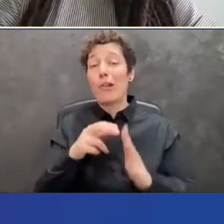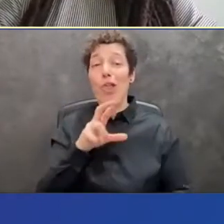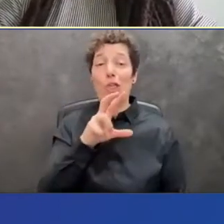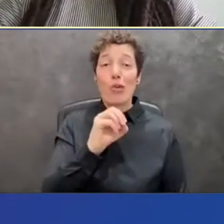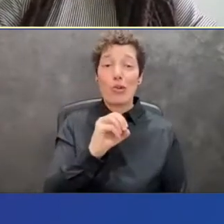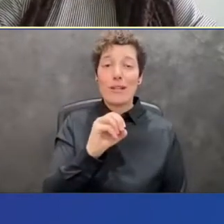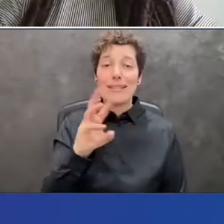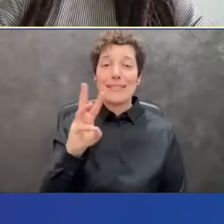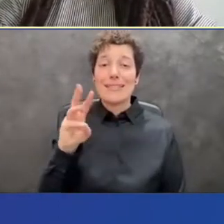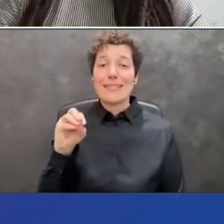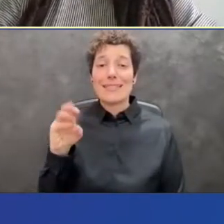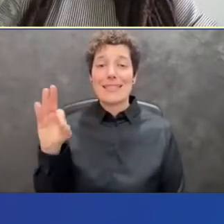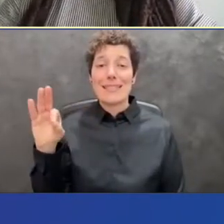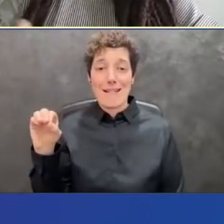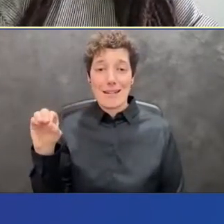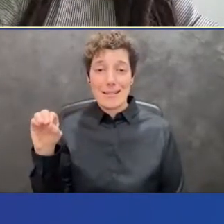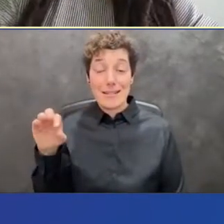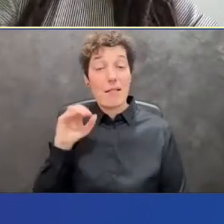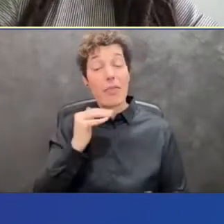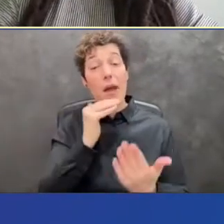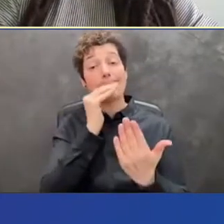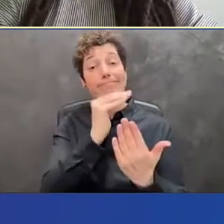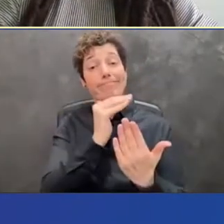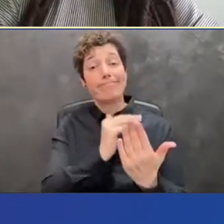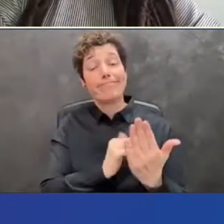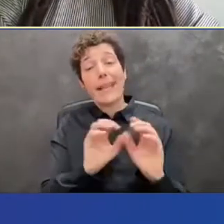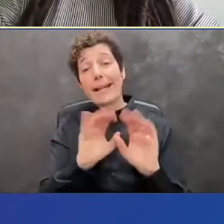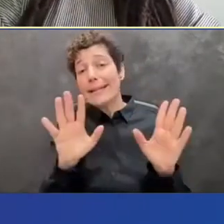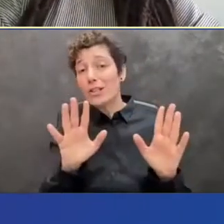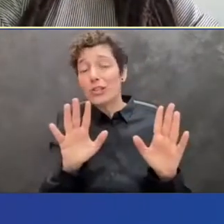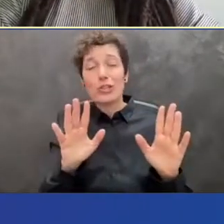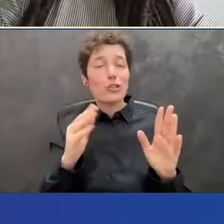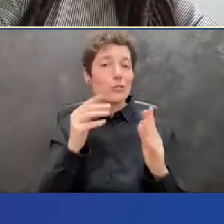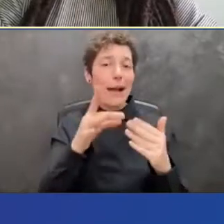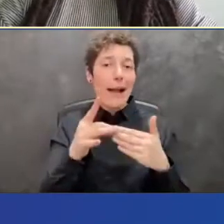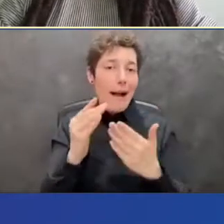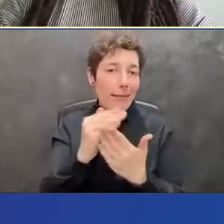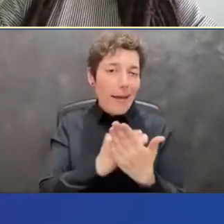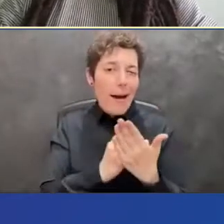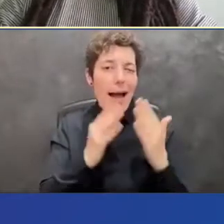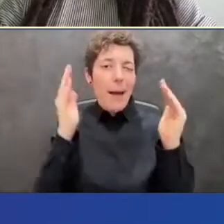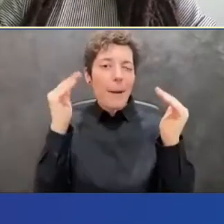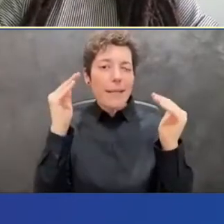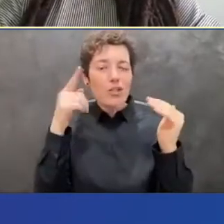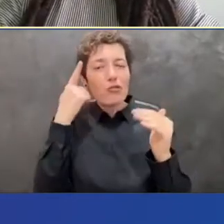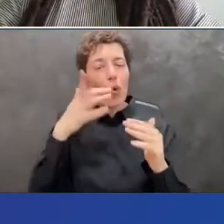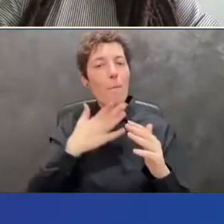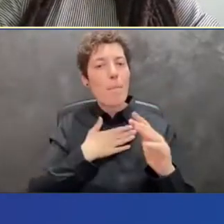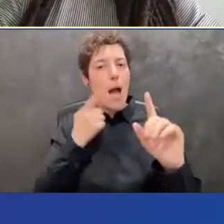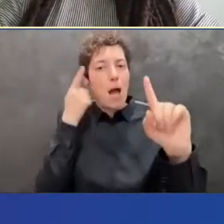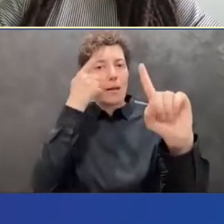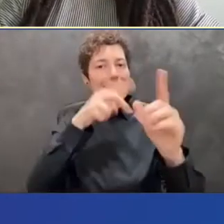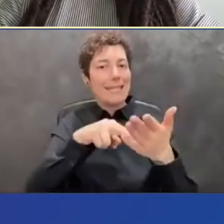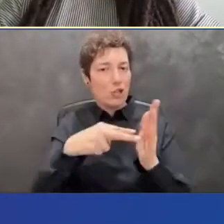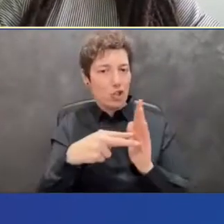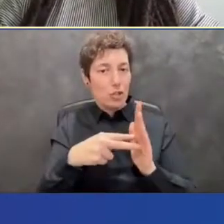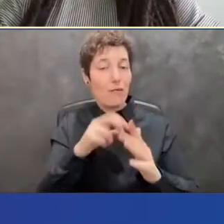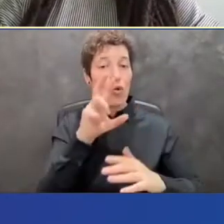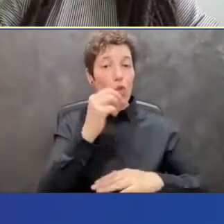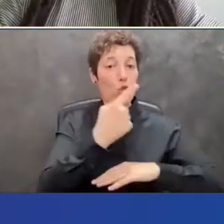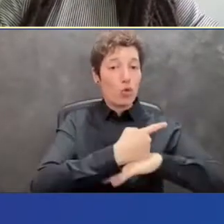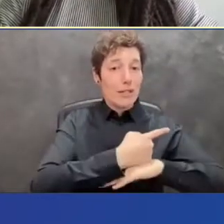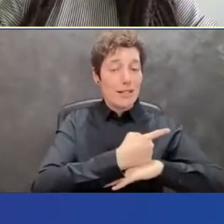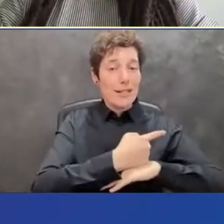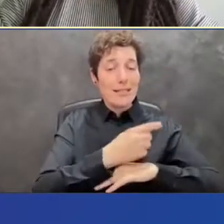and expectations on where my attention might need to be for 30, 60, and 90 days. But then after